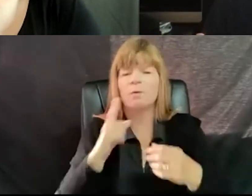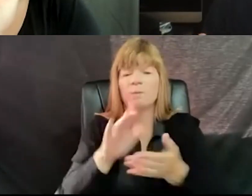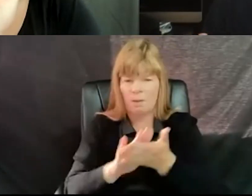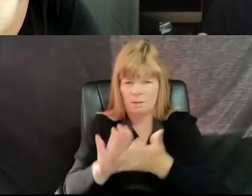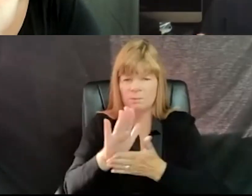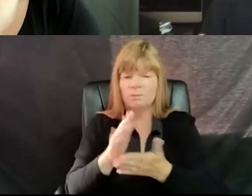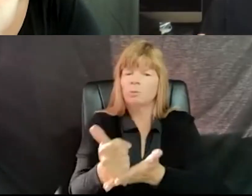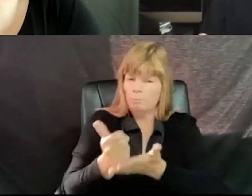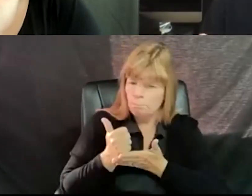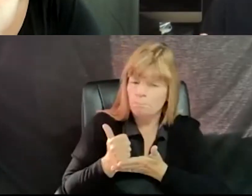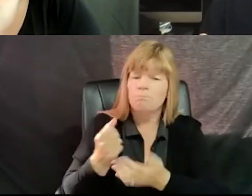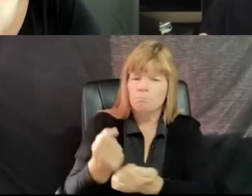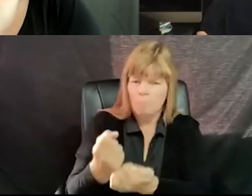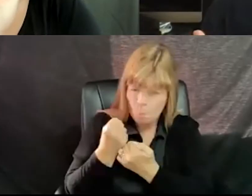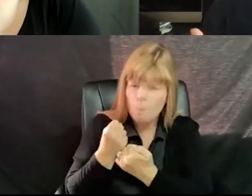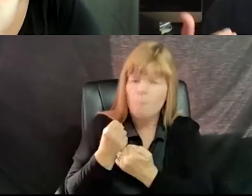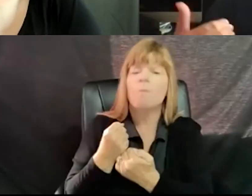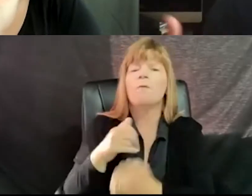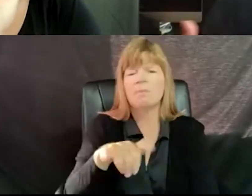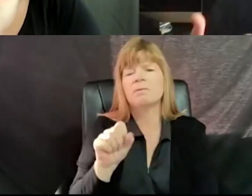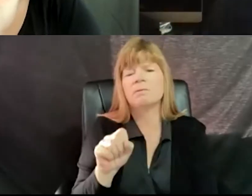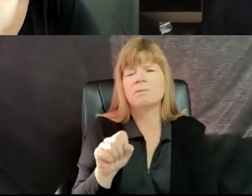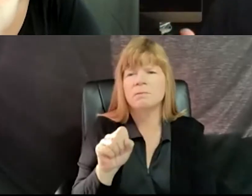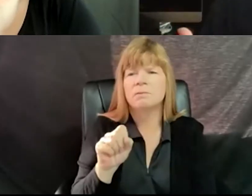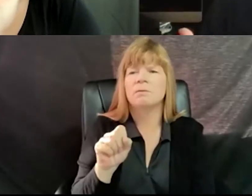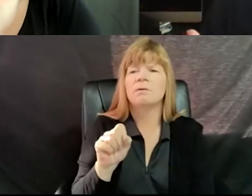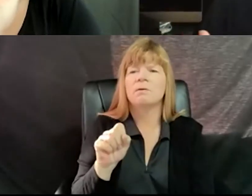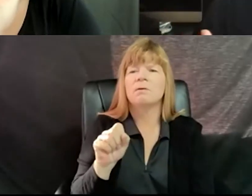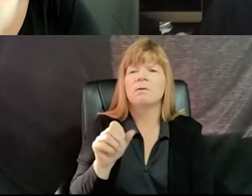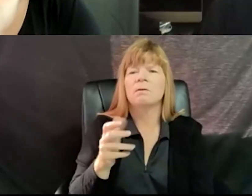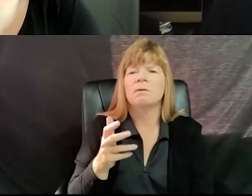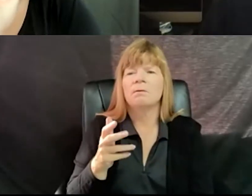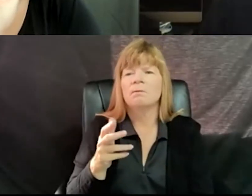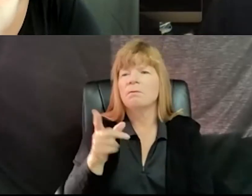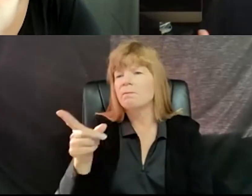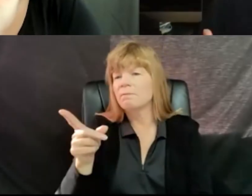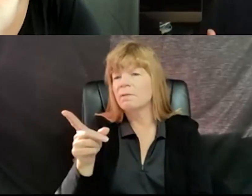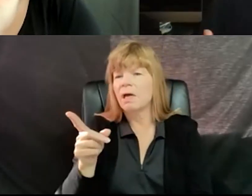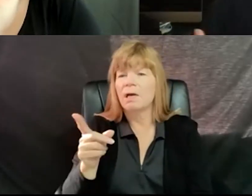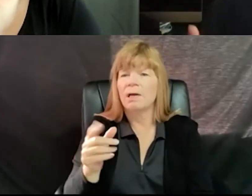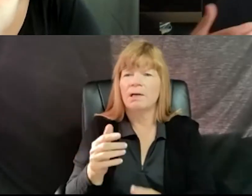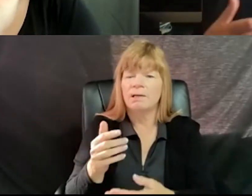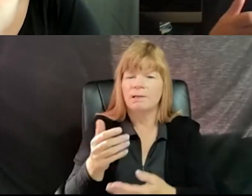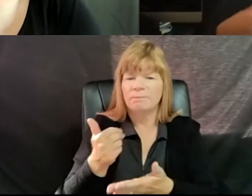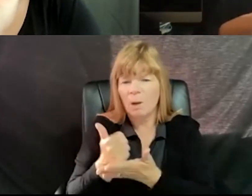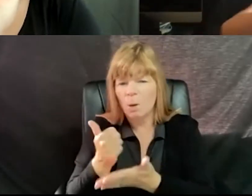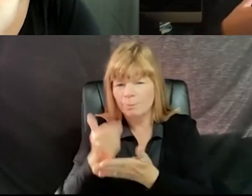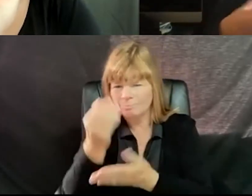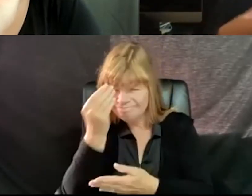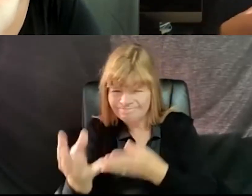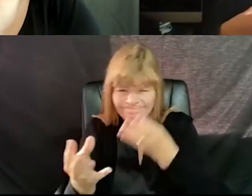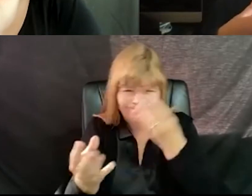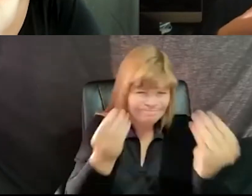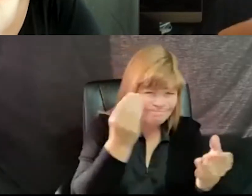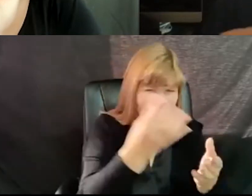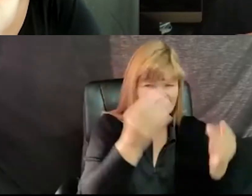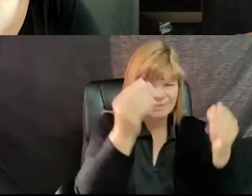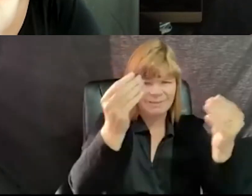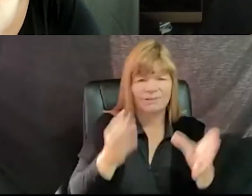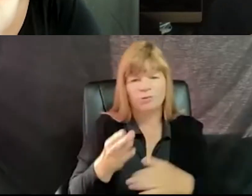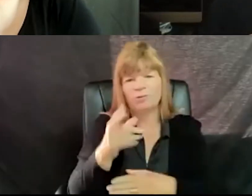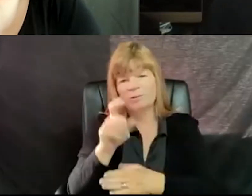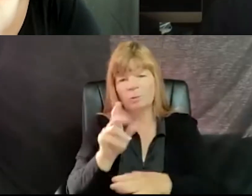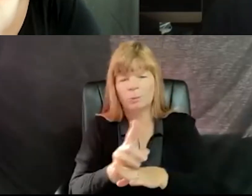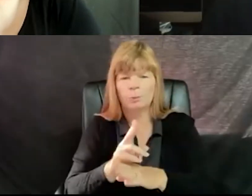me, and they helped with letting my teachers know I needed, them to wear an